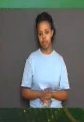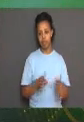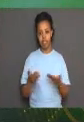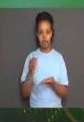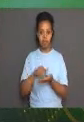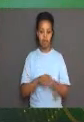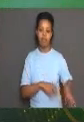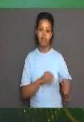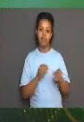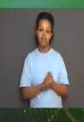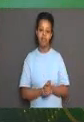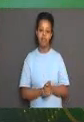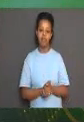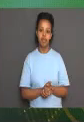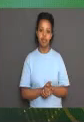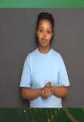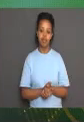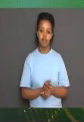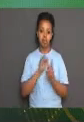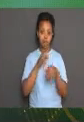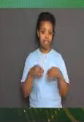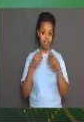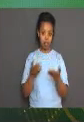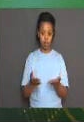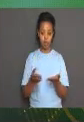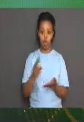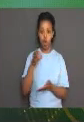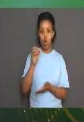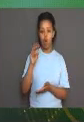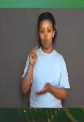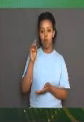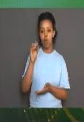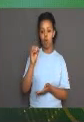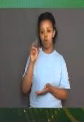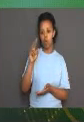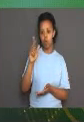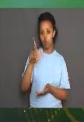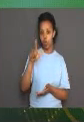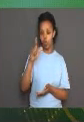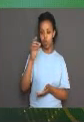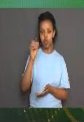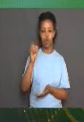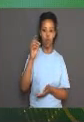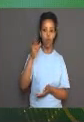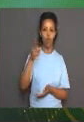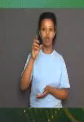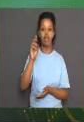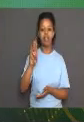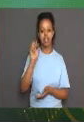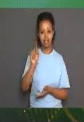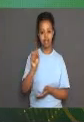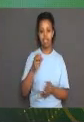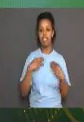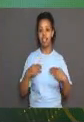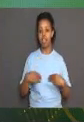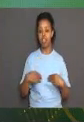Welcome back, students. If you said that a homologous structure is a structure that is